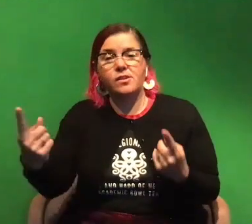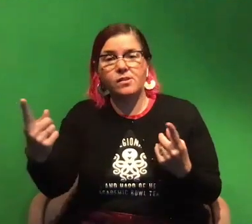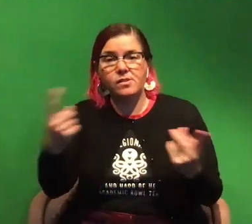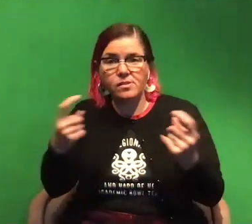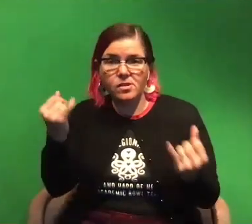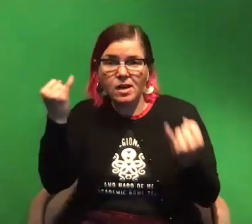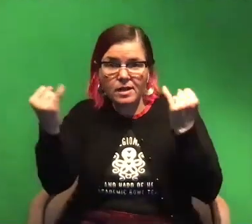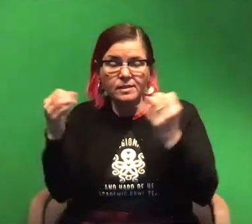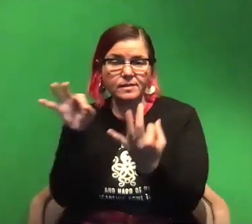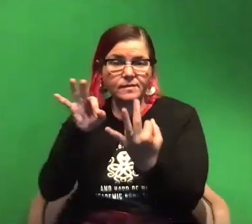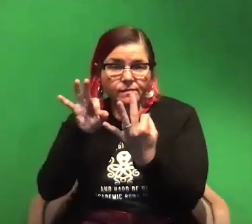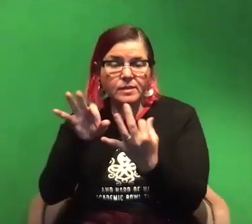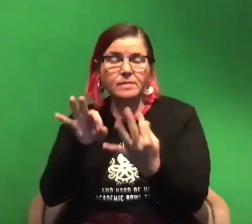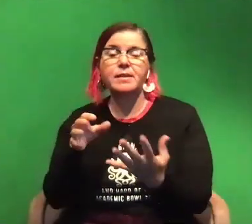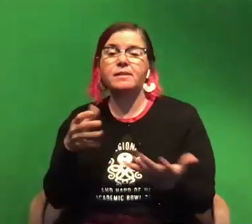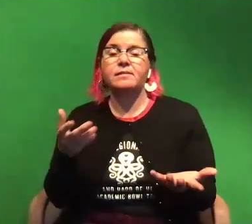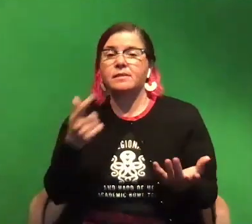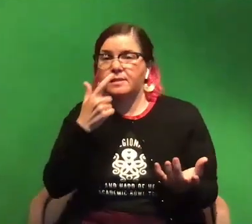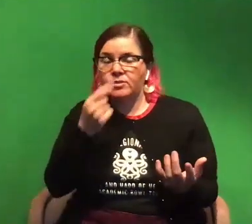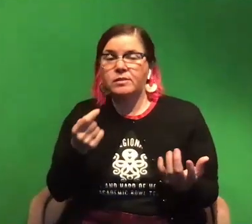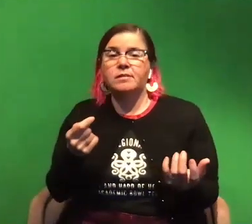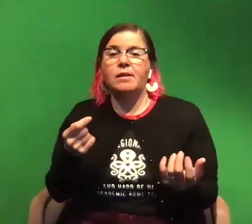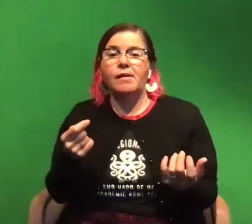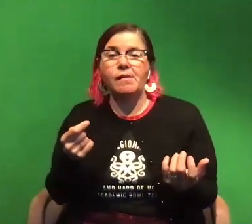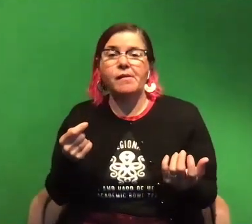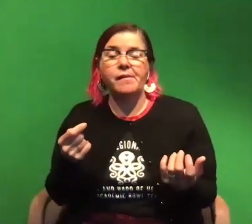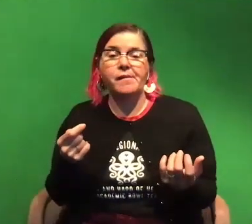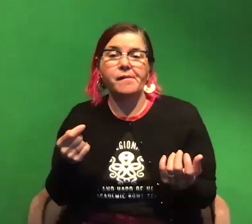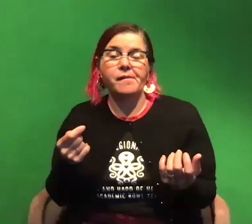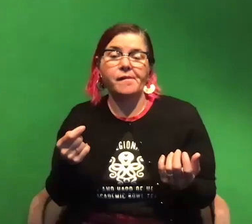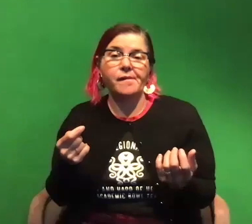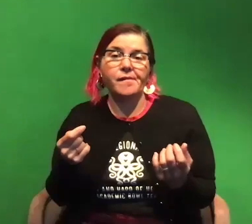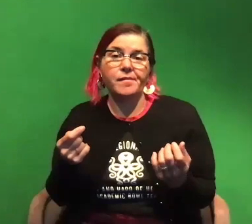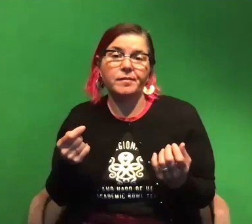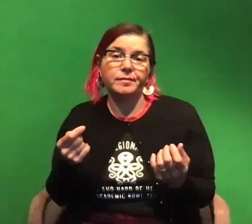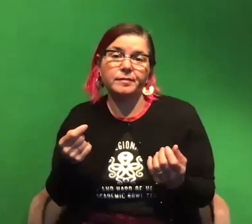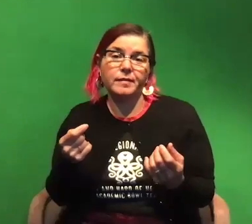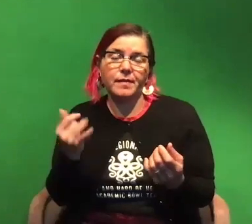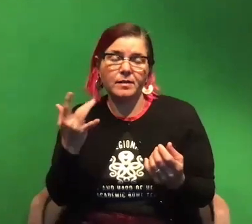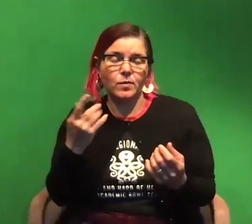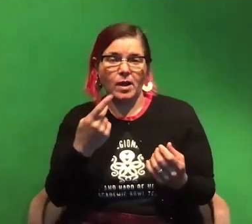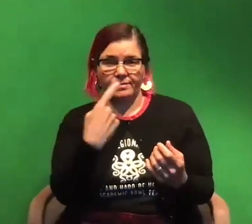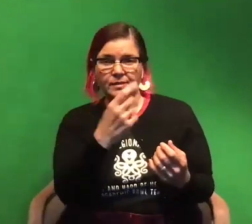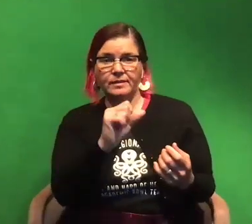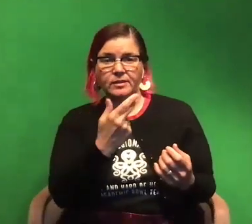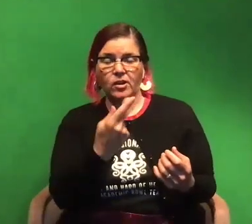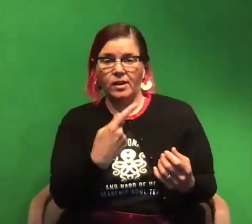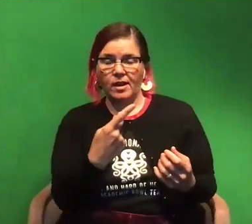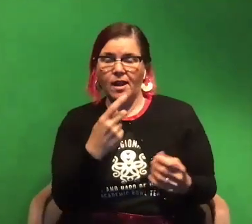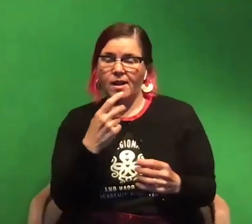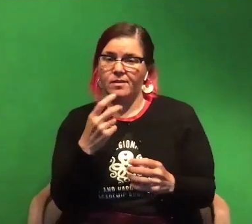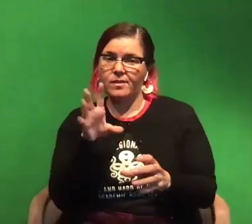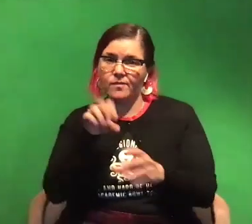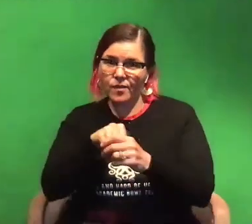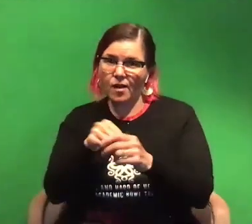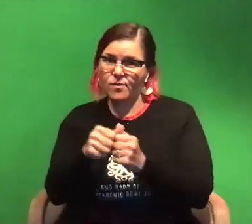and feedback and interest, I think is really kind of why Sarah and I got into the careers